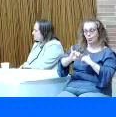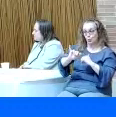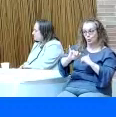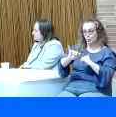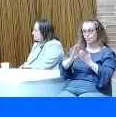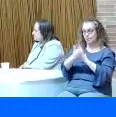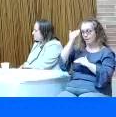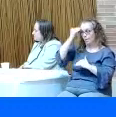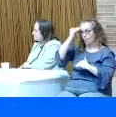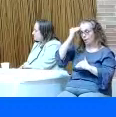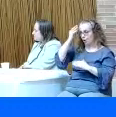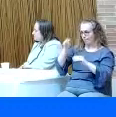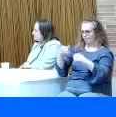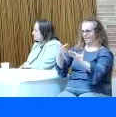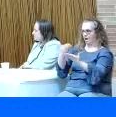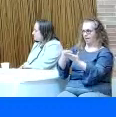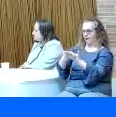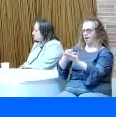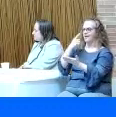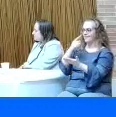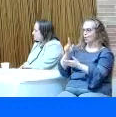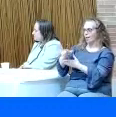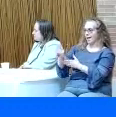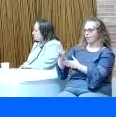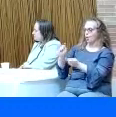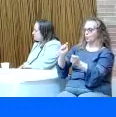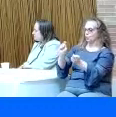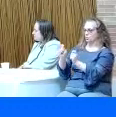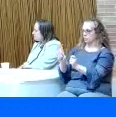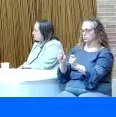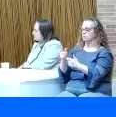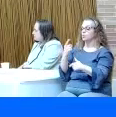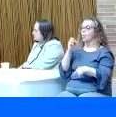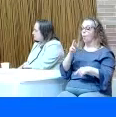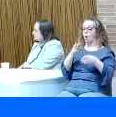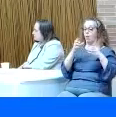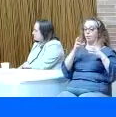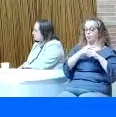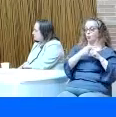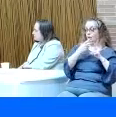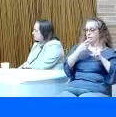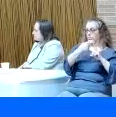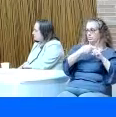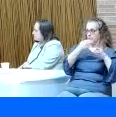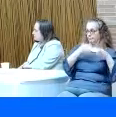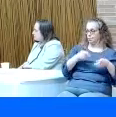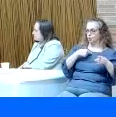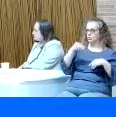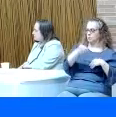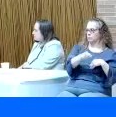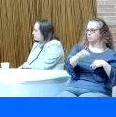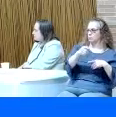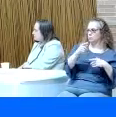provide from provide monies for people who have to do that modification to the interior of their unit really great to have those resources at your